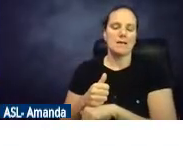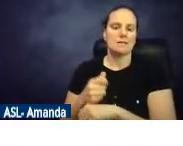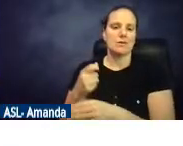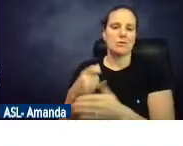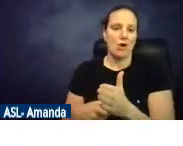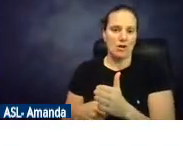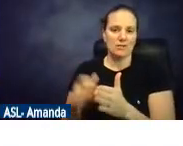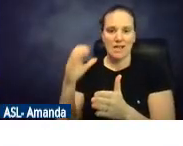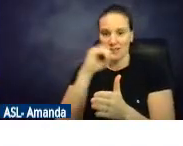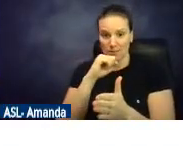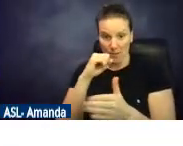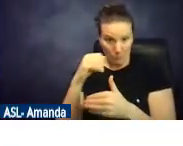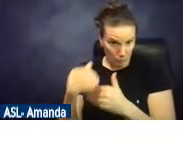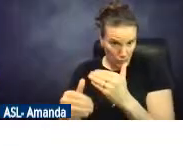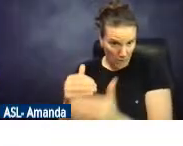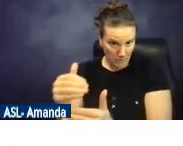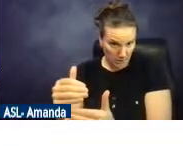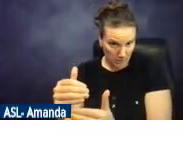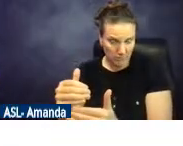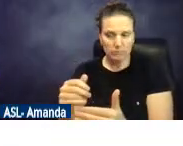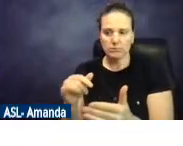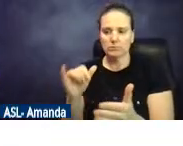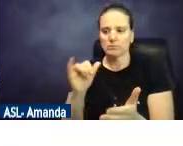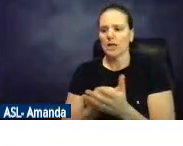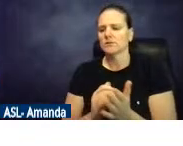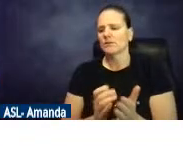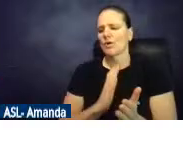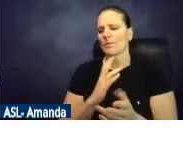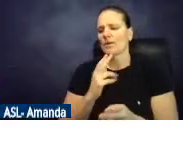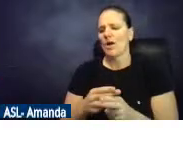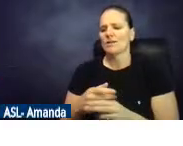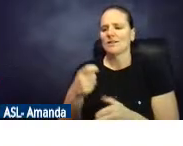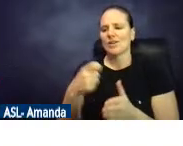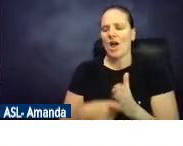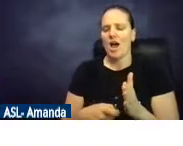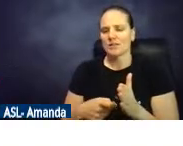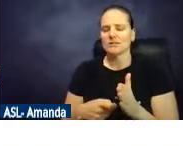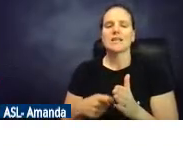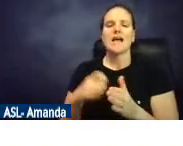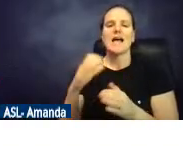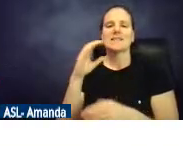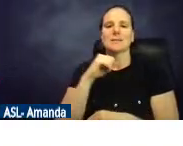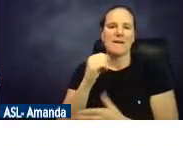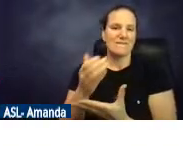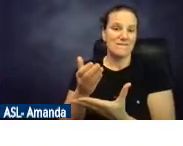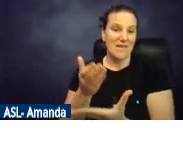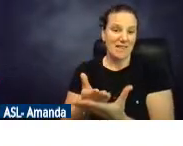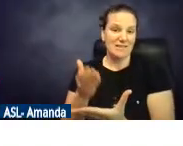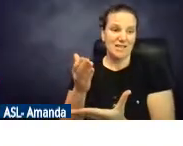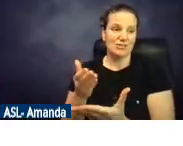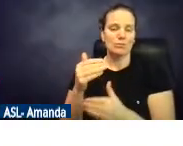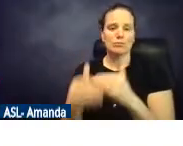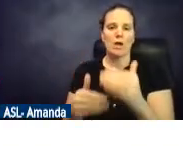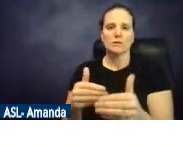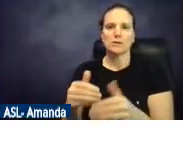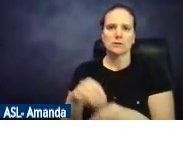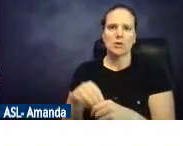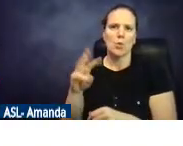process. It is formally called the cost estimate validation process in the